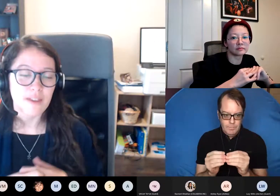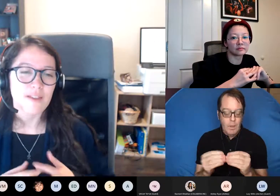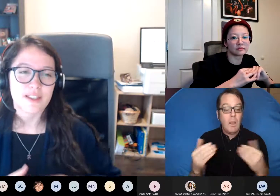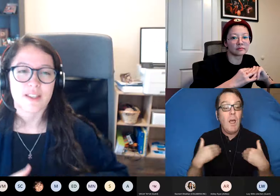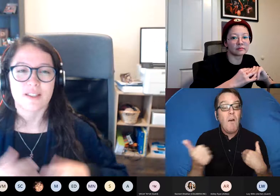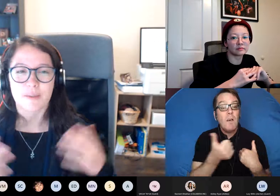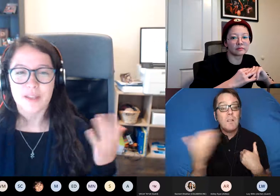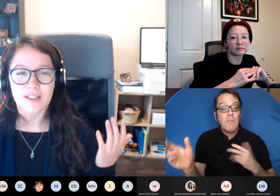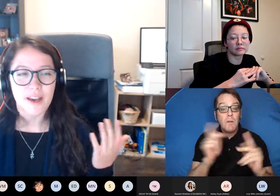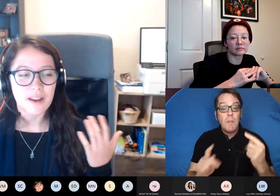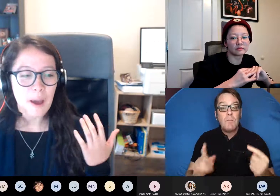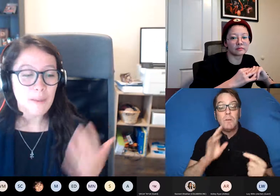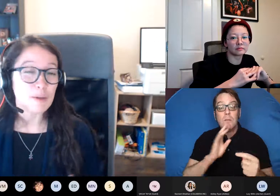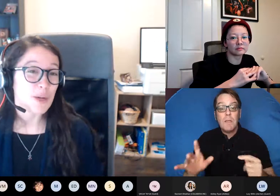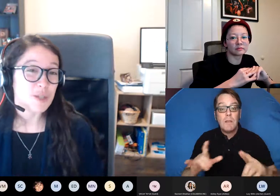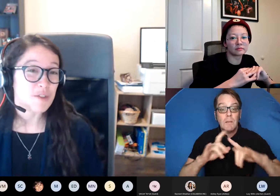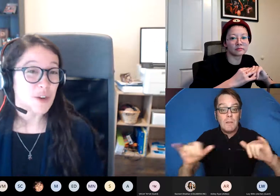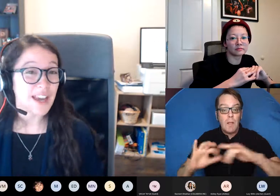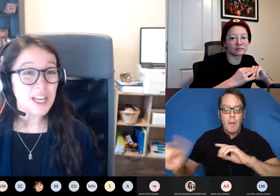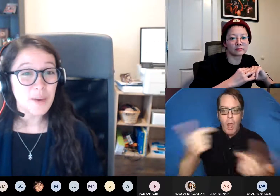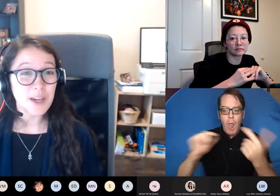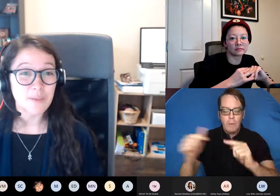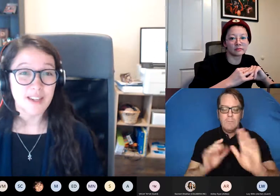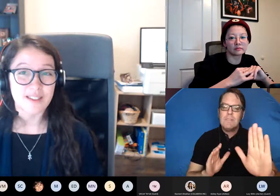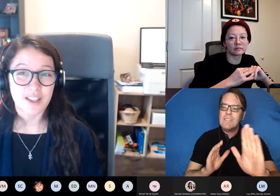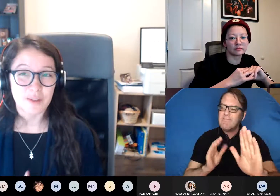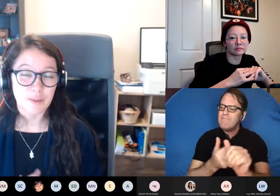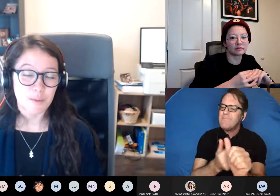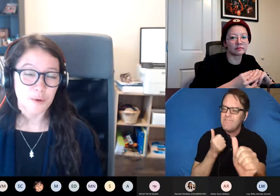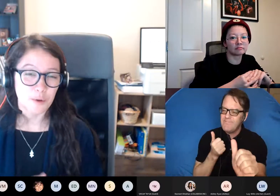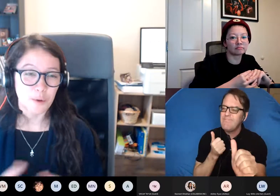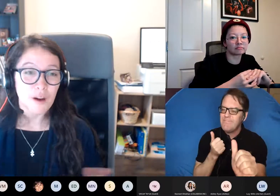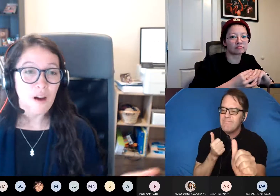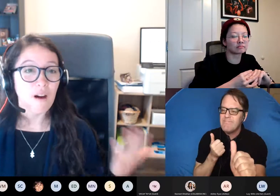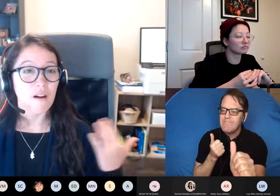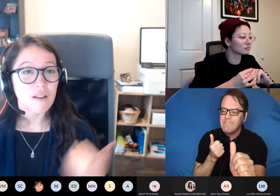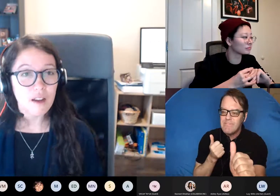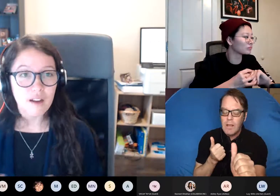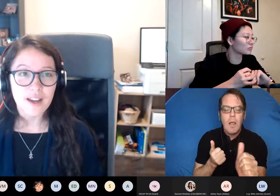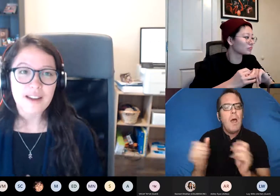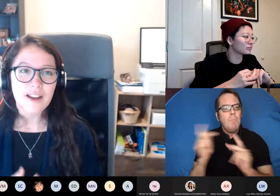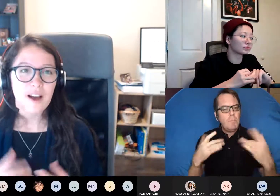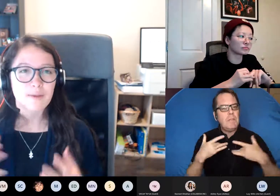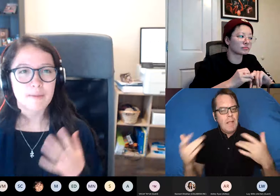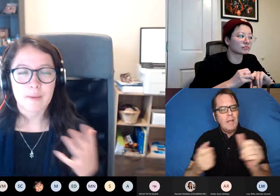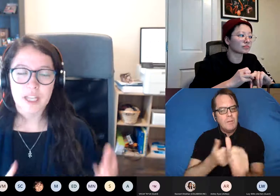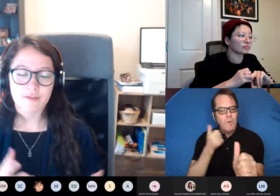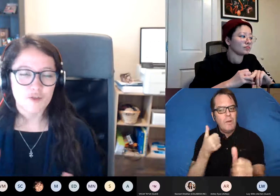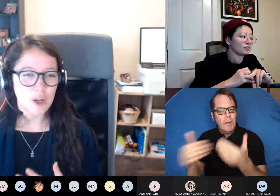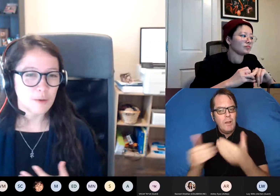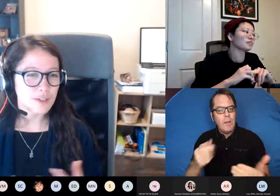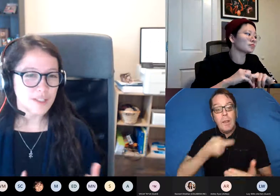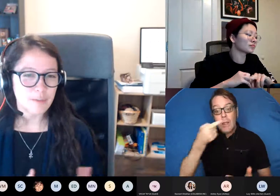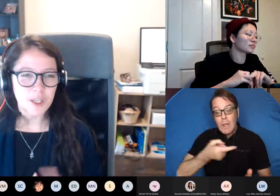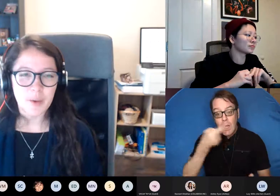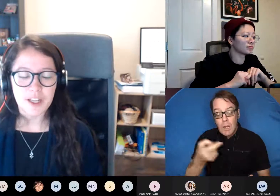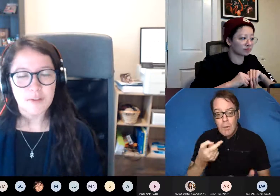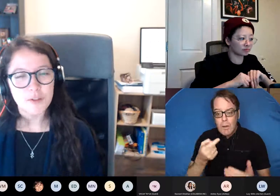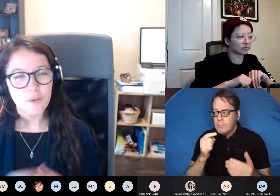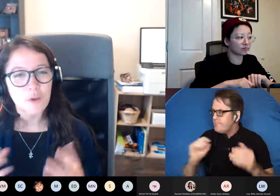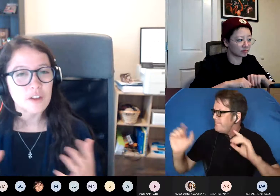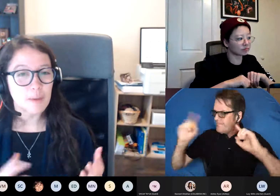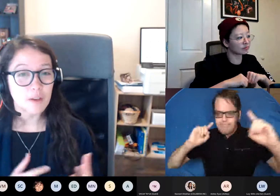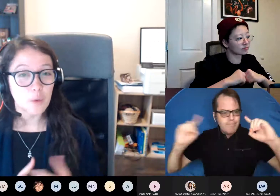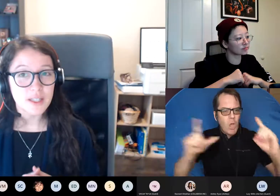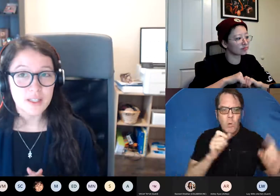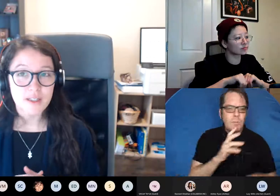time. I think this is something that people try to avoid anyway, because even people who are hearing sometimes have trouble disambiguating